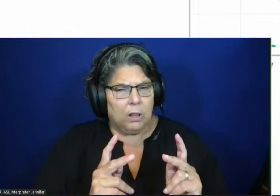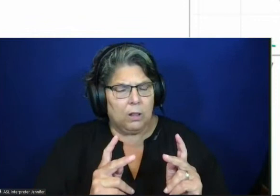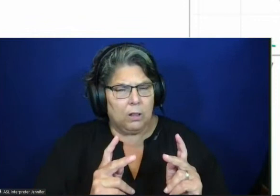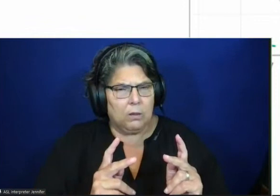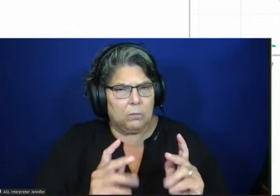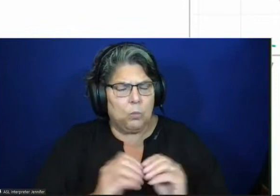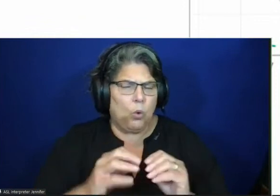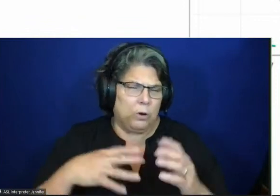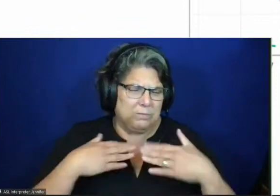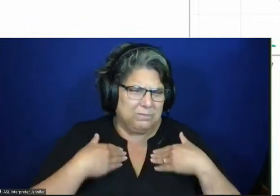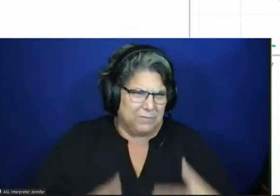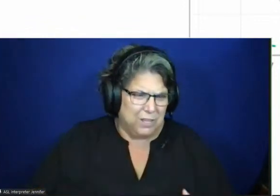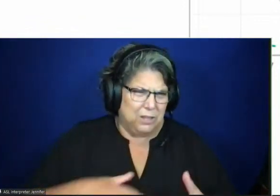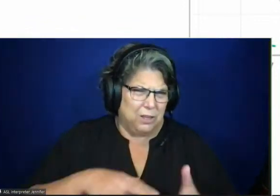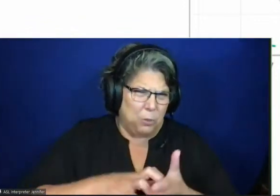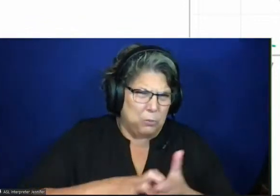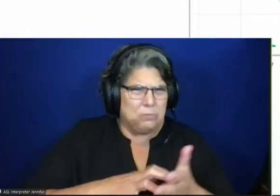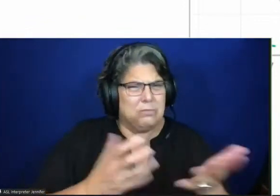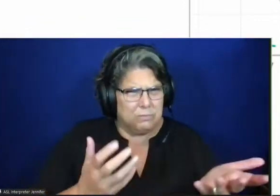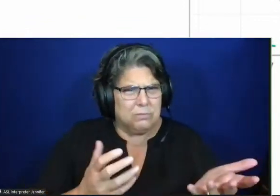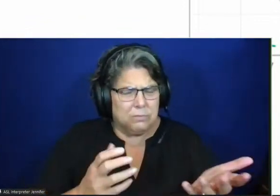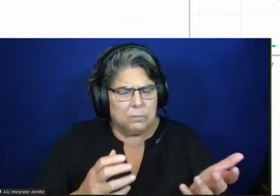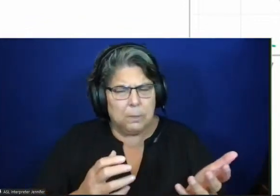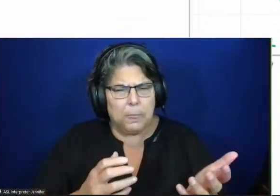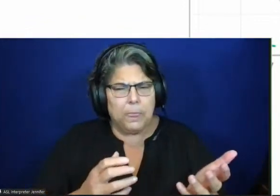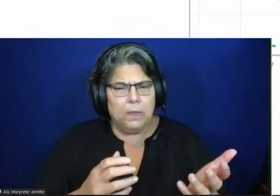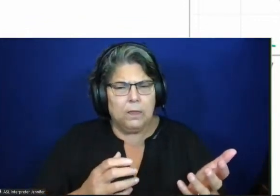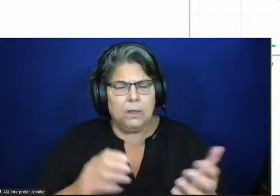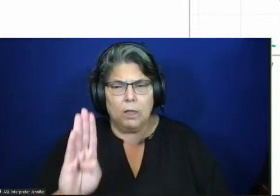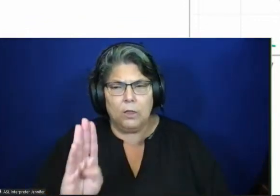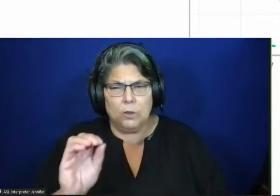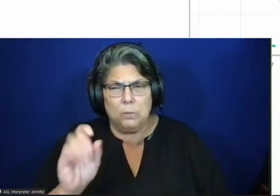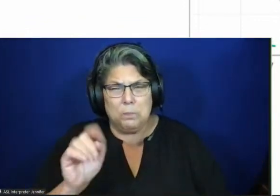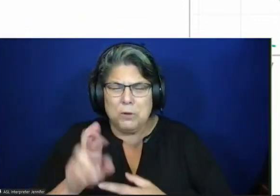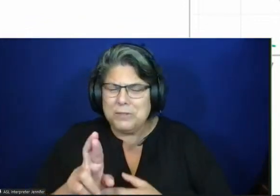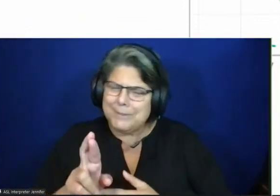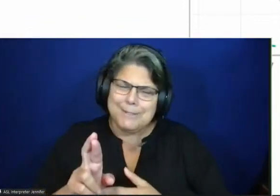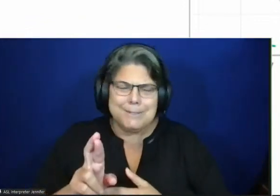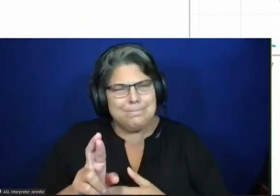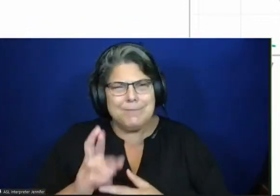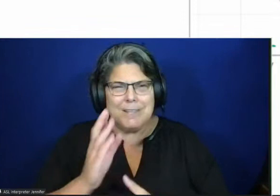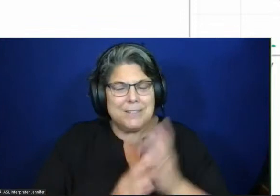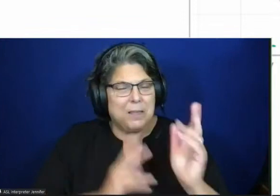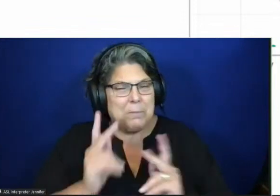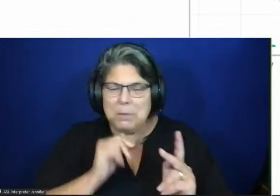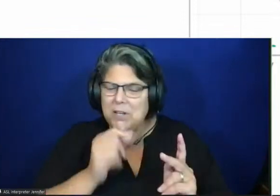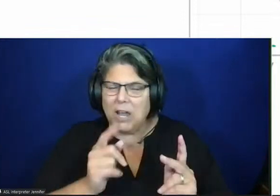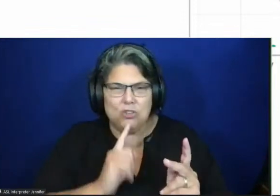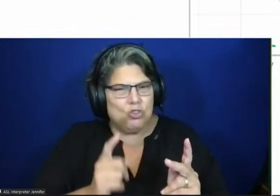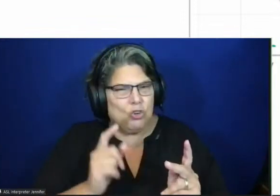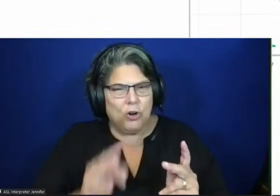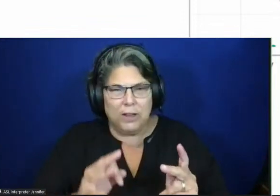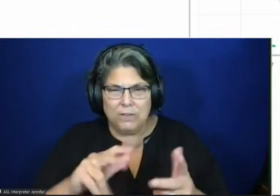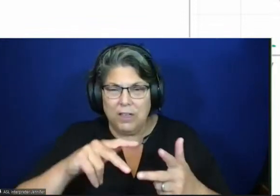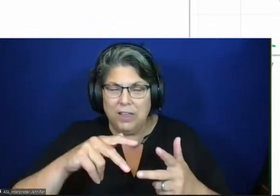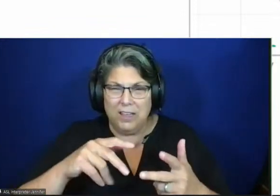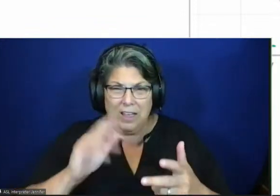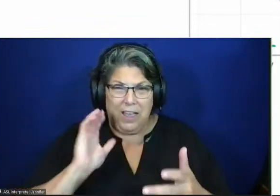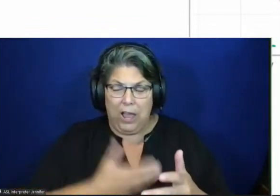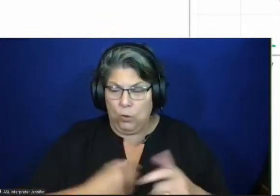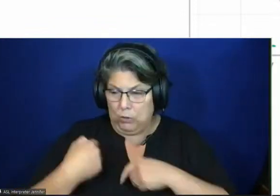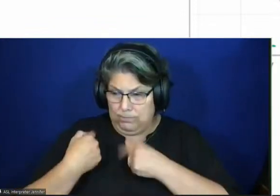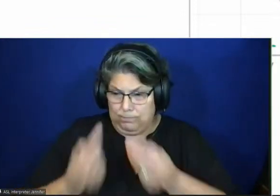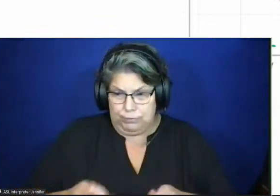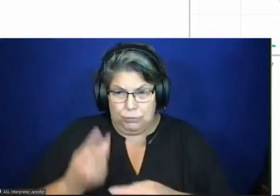their third doses. And the boosters, there are questions whether it's waning. So let's just go over this particular